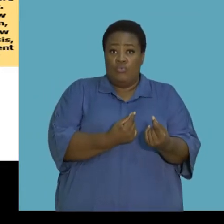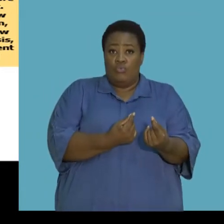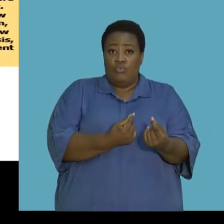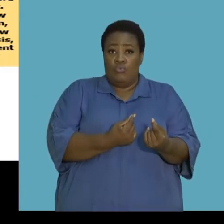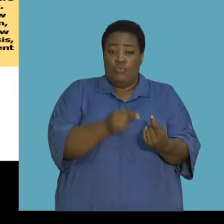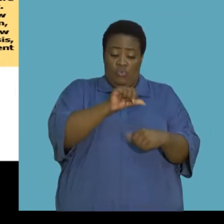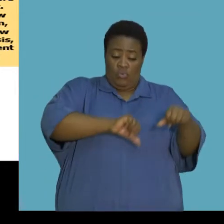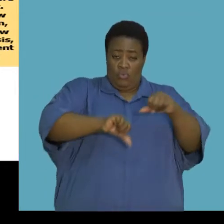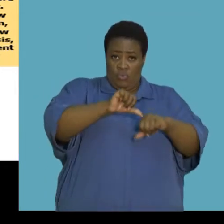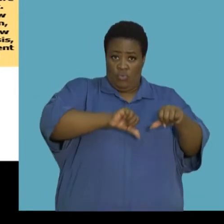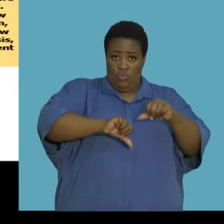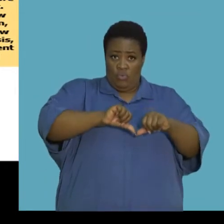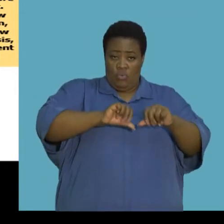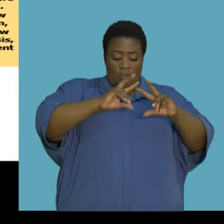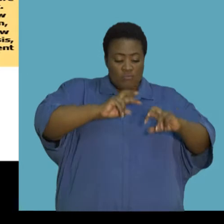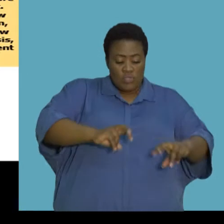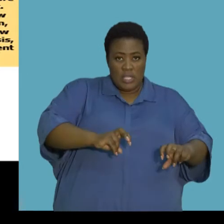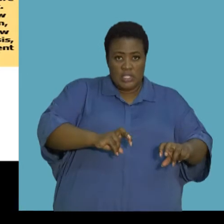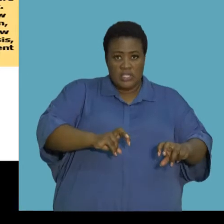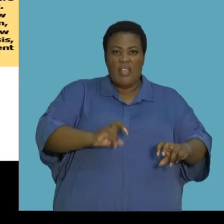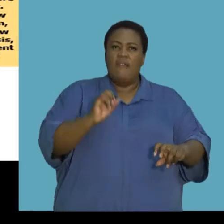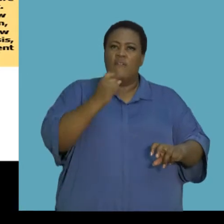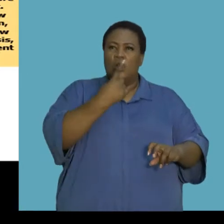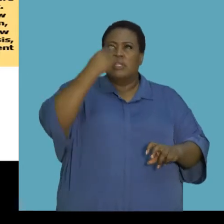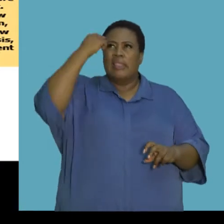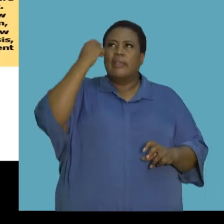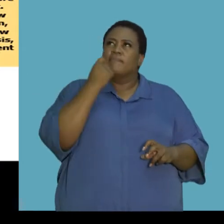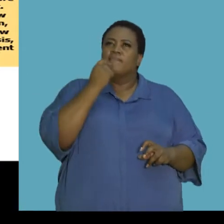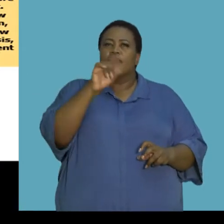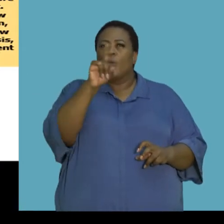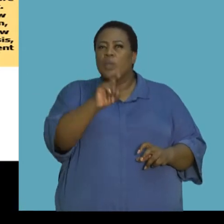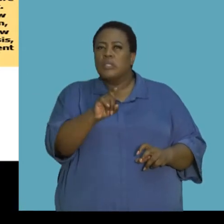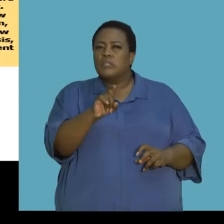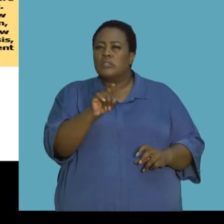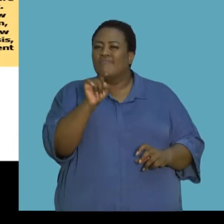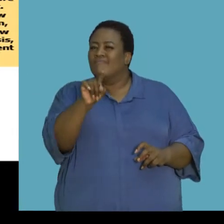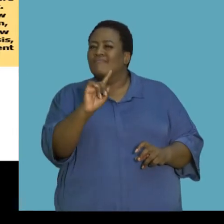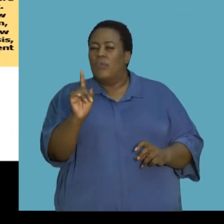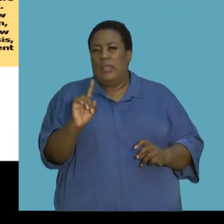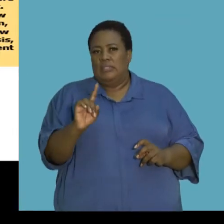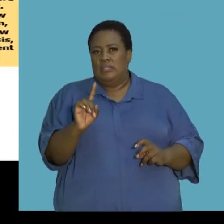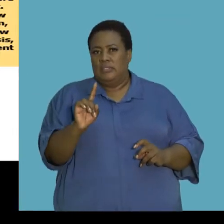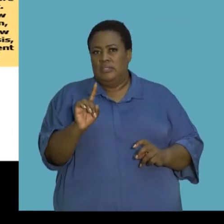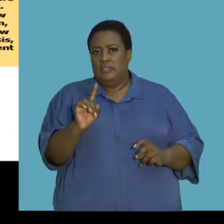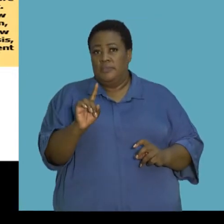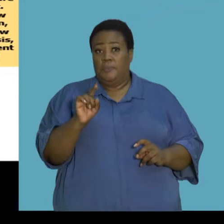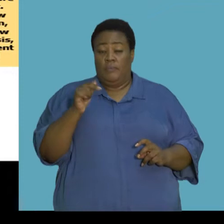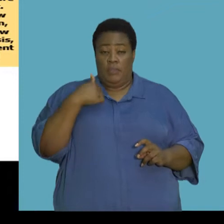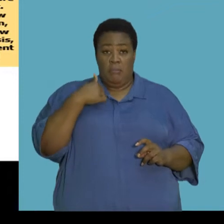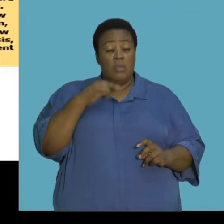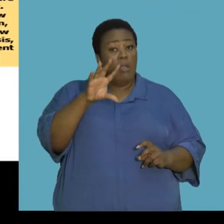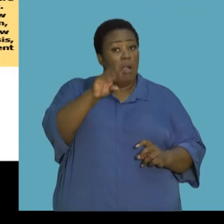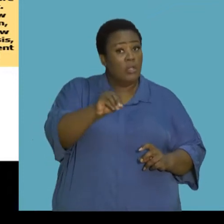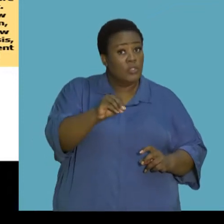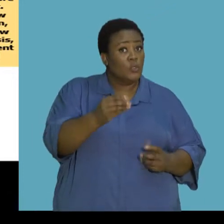is, what is the question that we need to ask, or what's the question that's being asked? And in this case,